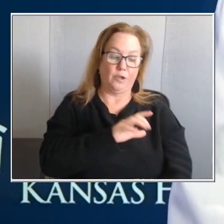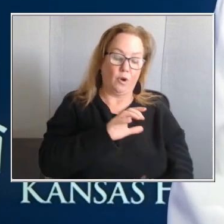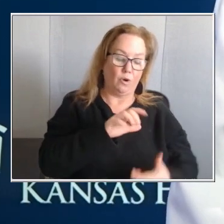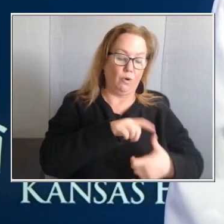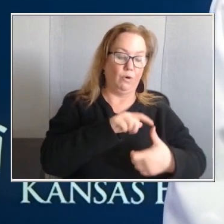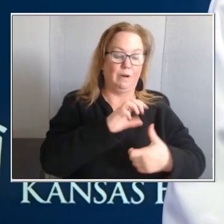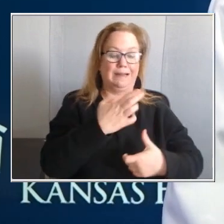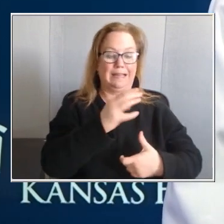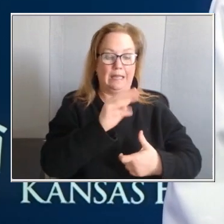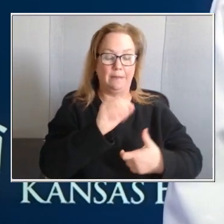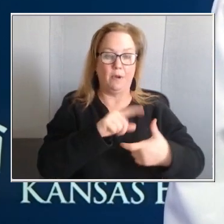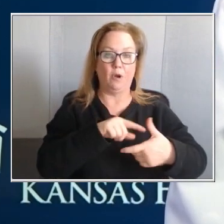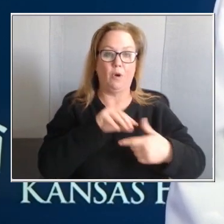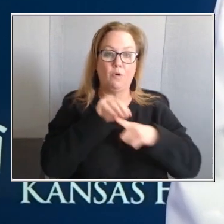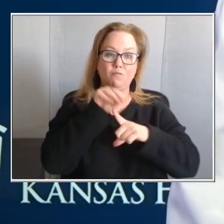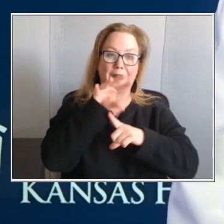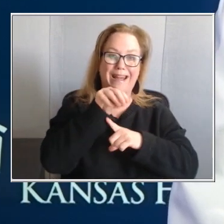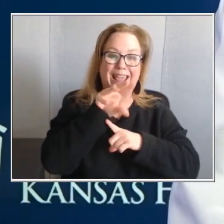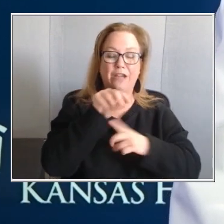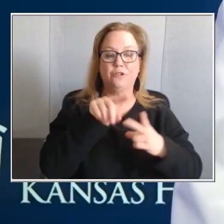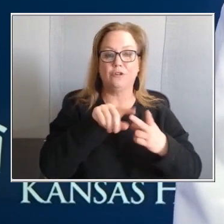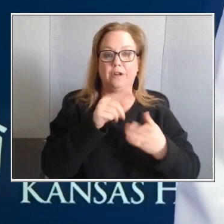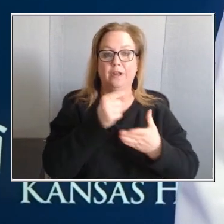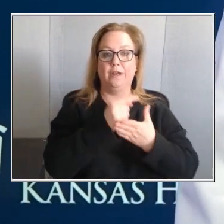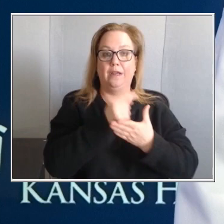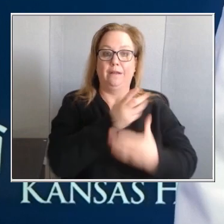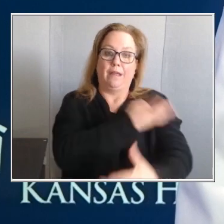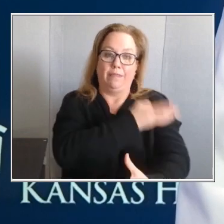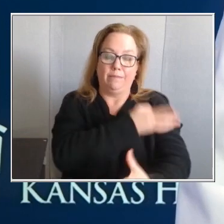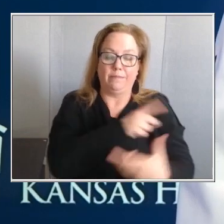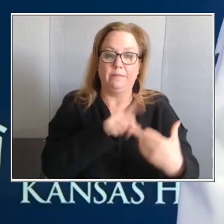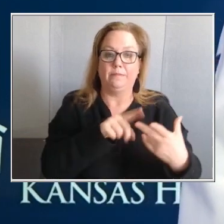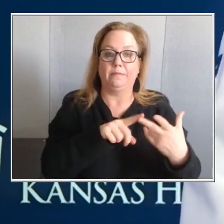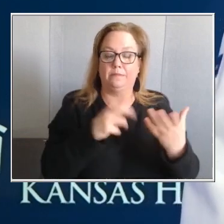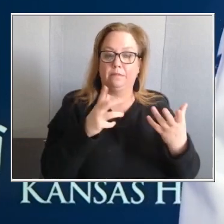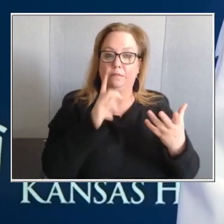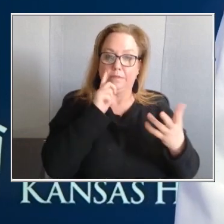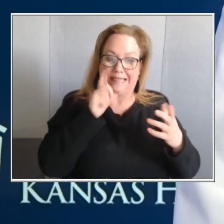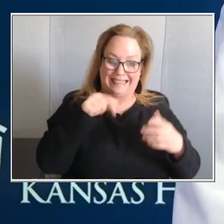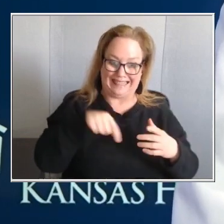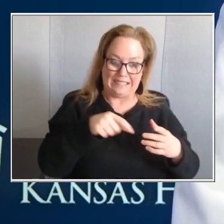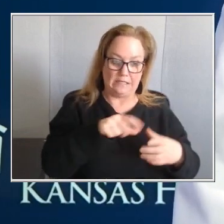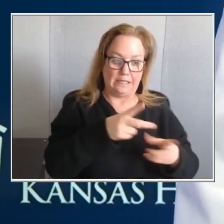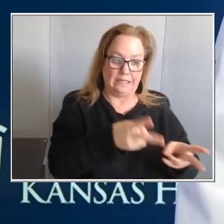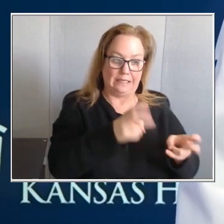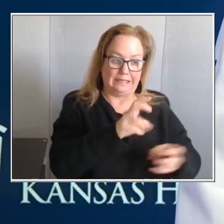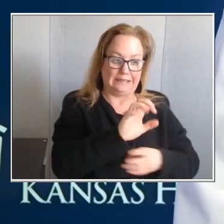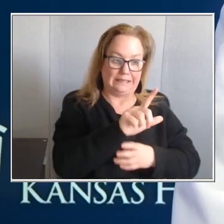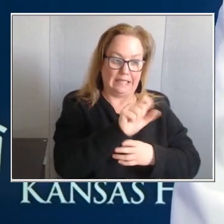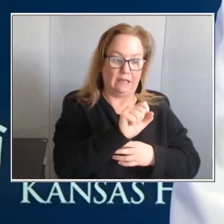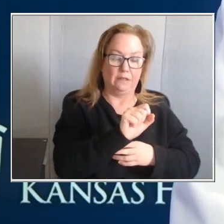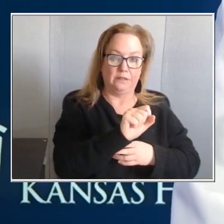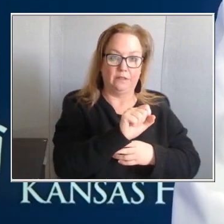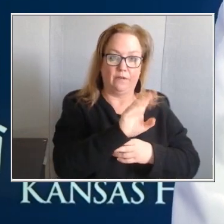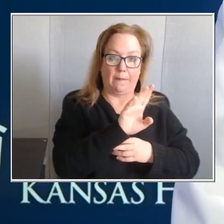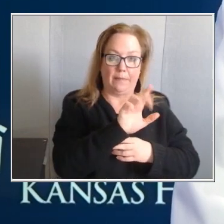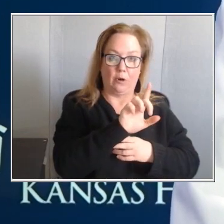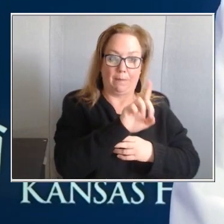therapy, surgical approaches, this allows us to take cells out of the patient's bloodstream